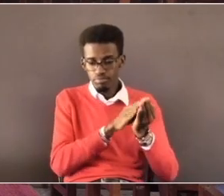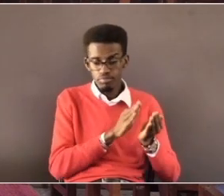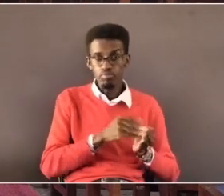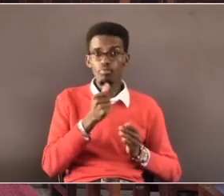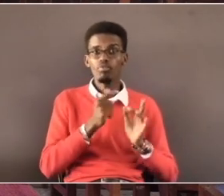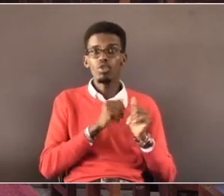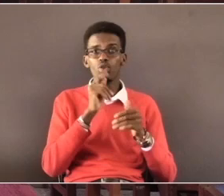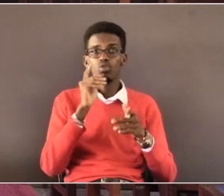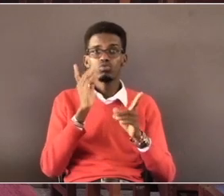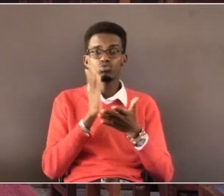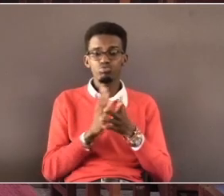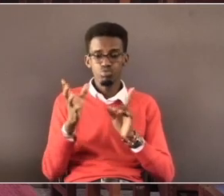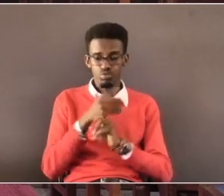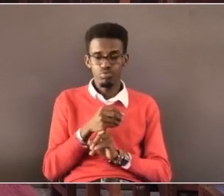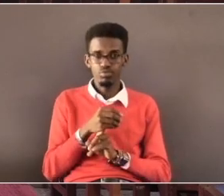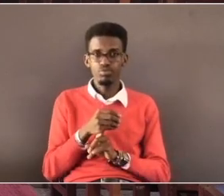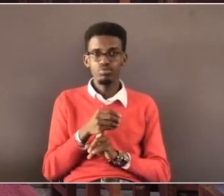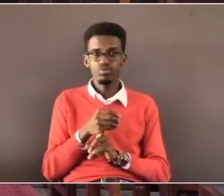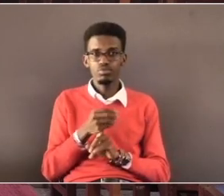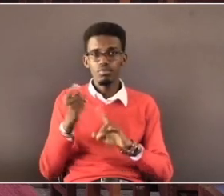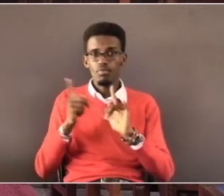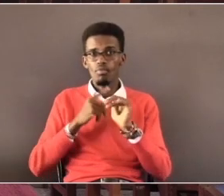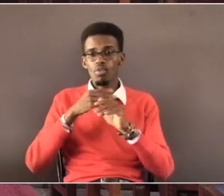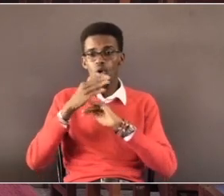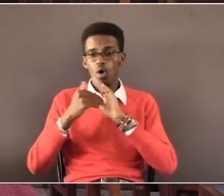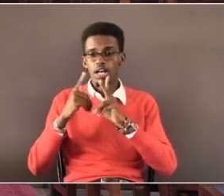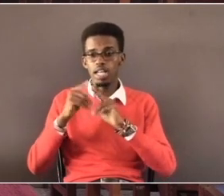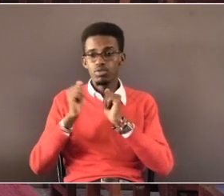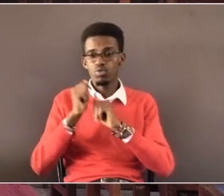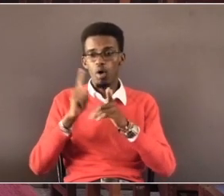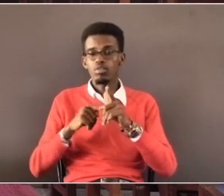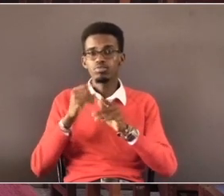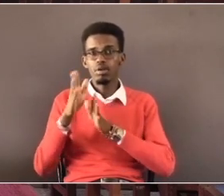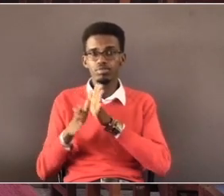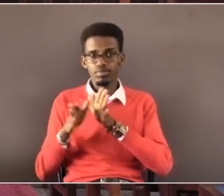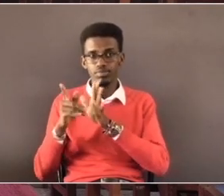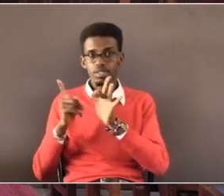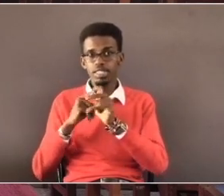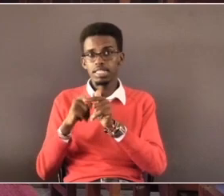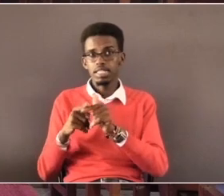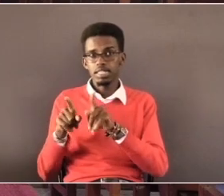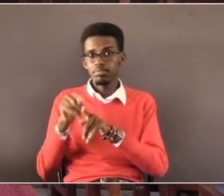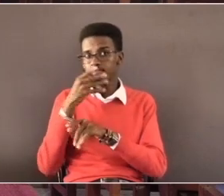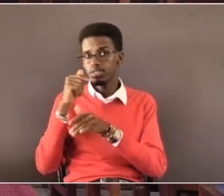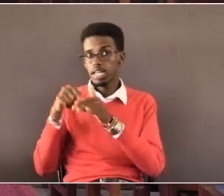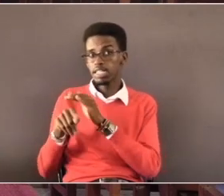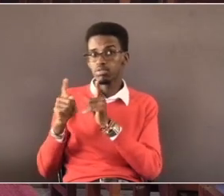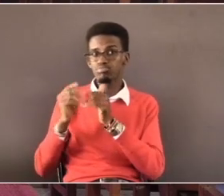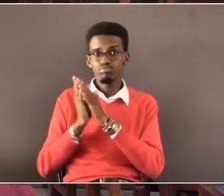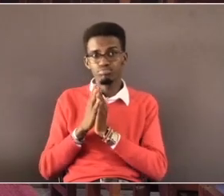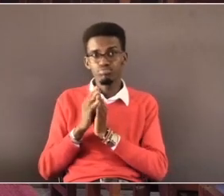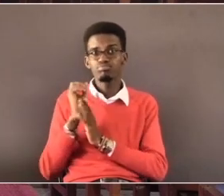with a goal. So those are the boundaries, and it all starts with financial literacy. And then, jamaa akiingia story, you're